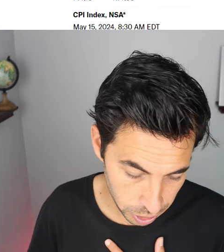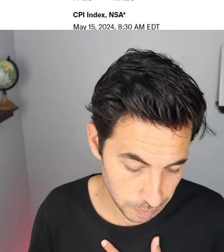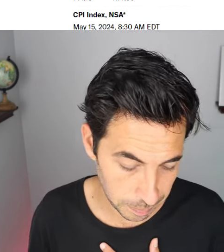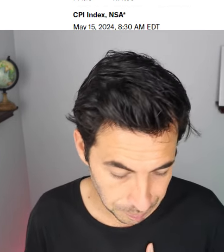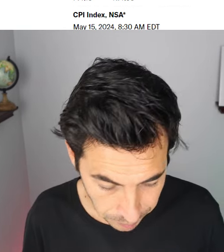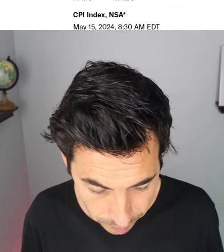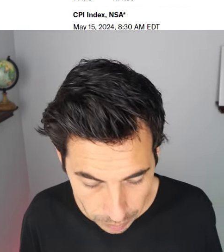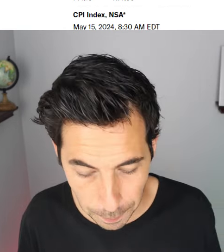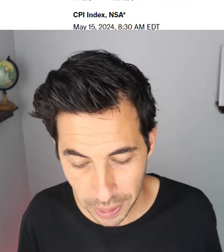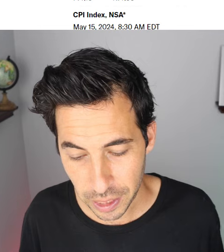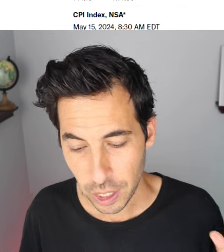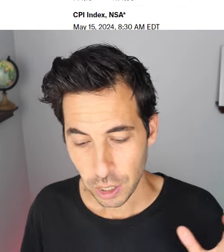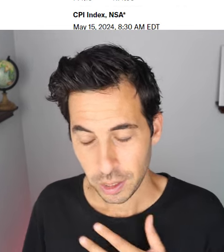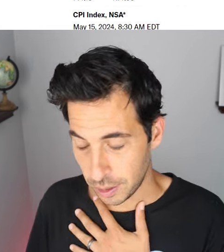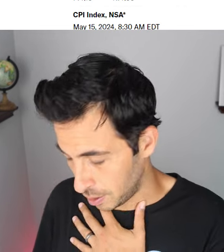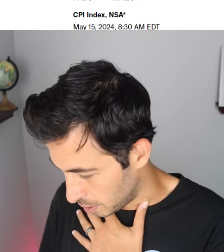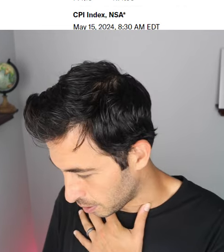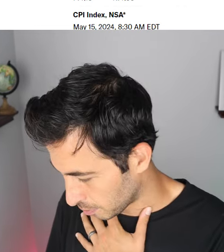payout,